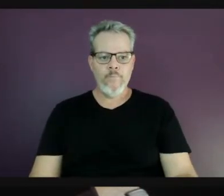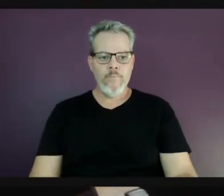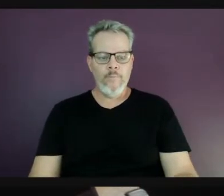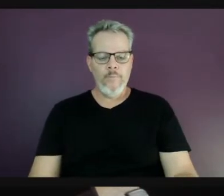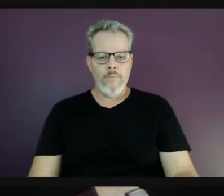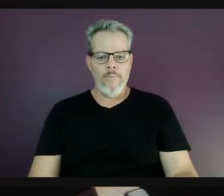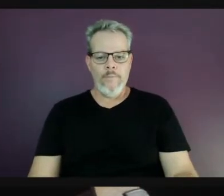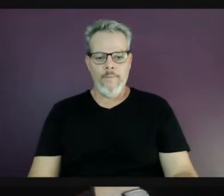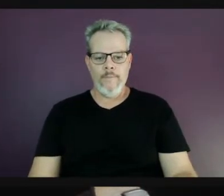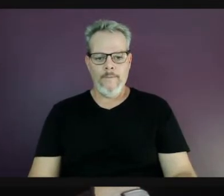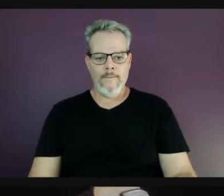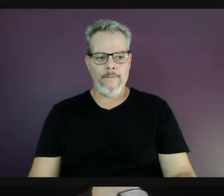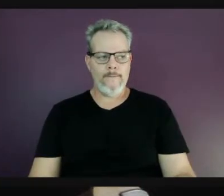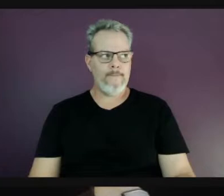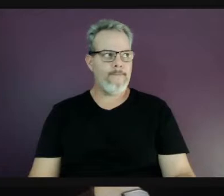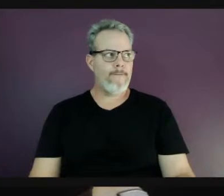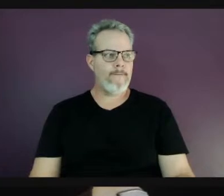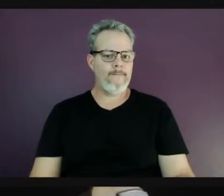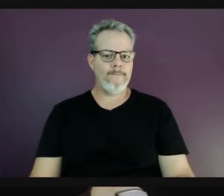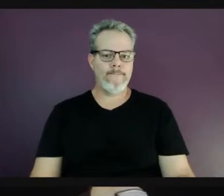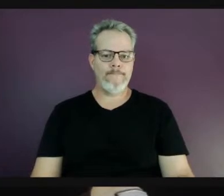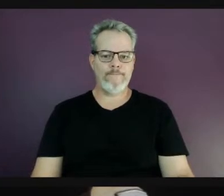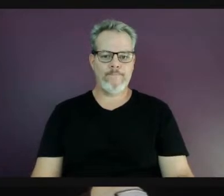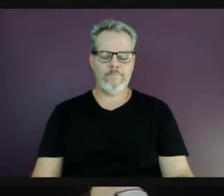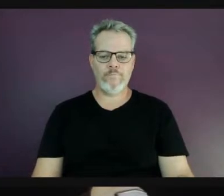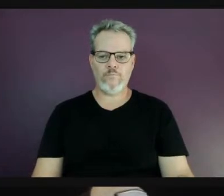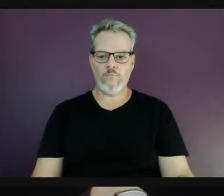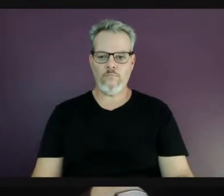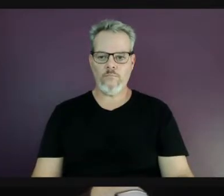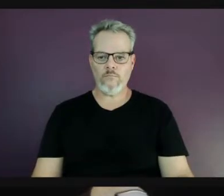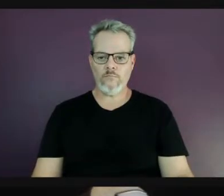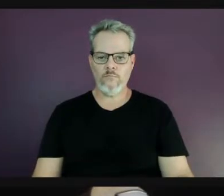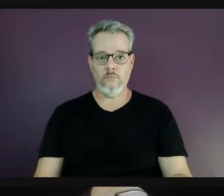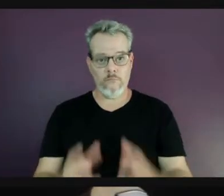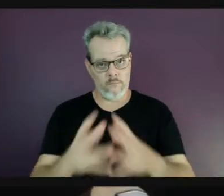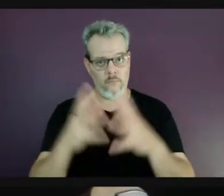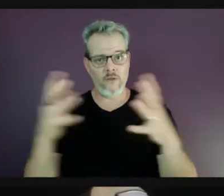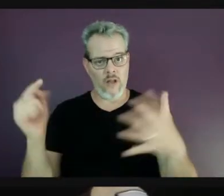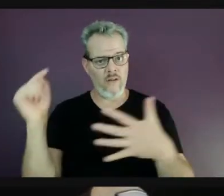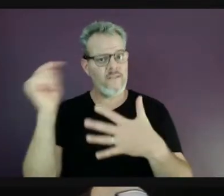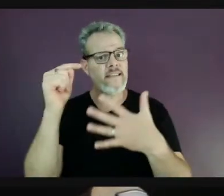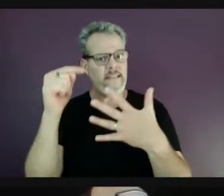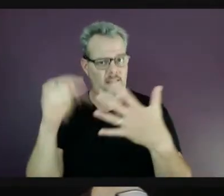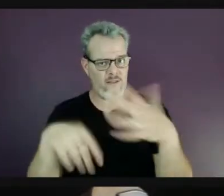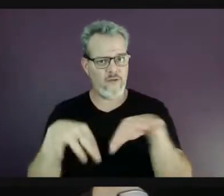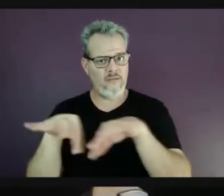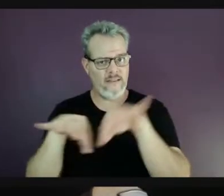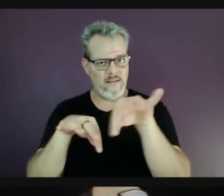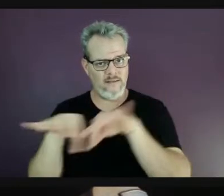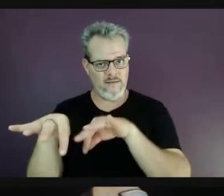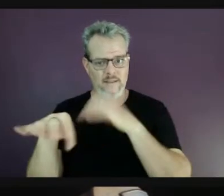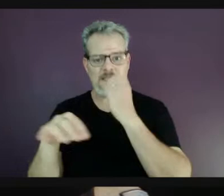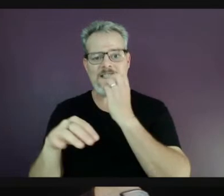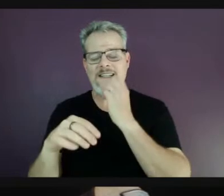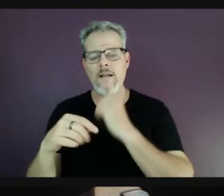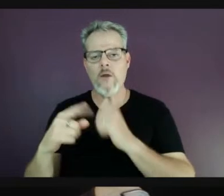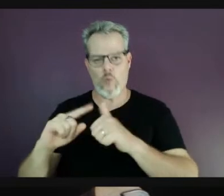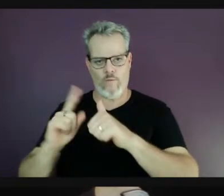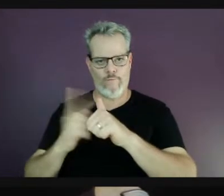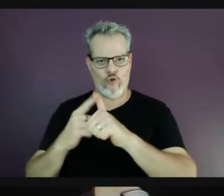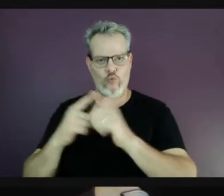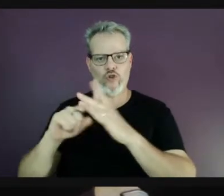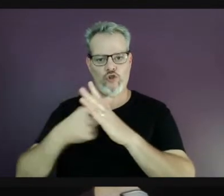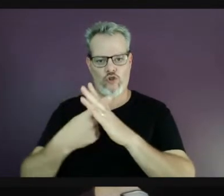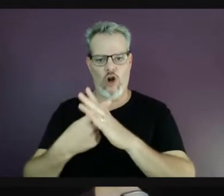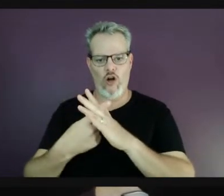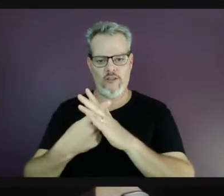So that is the summary. There's a lot of details to go through, of course. I think we can start, as usual, just to get